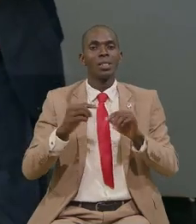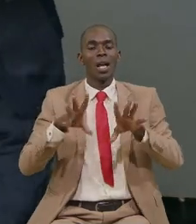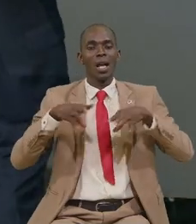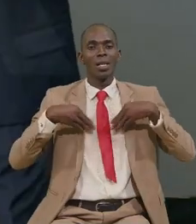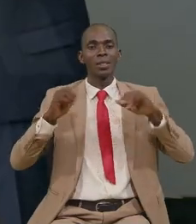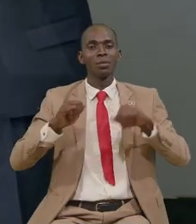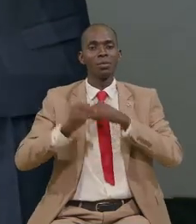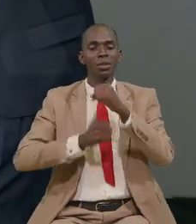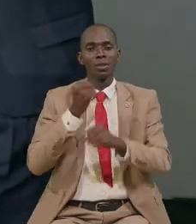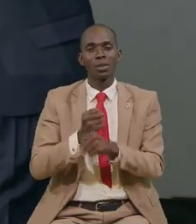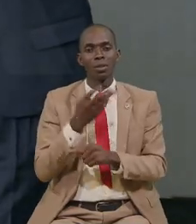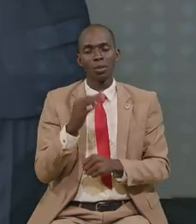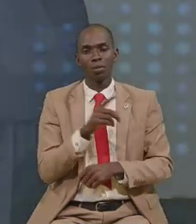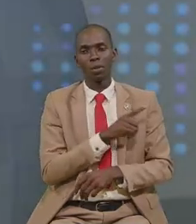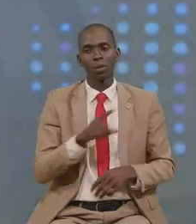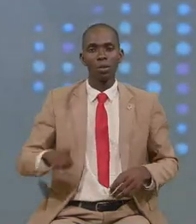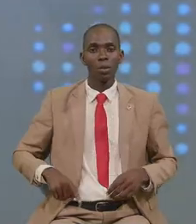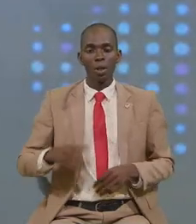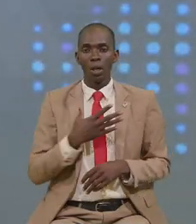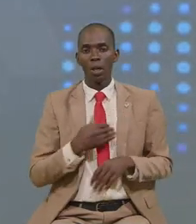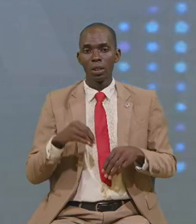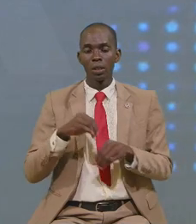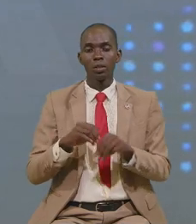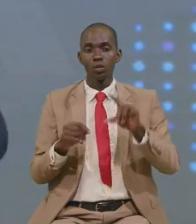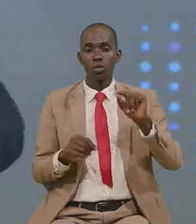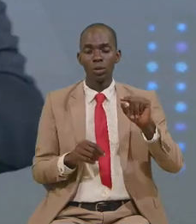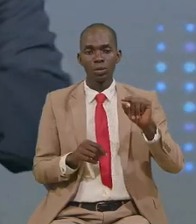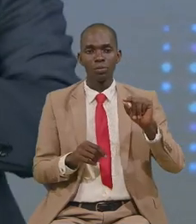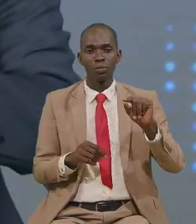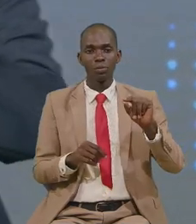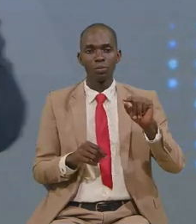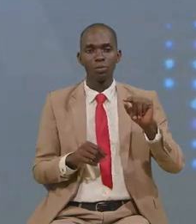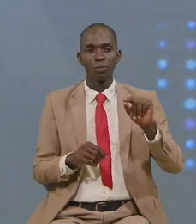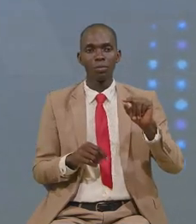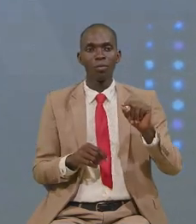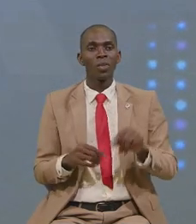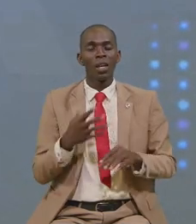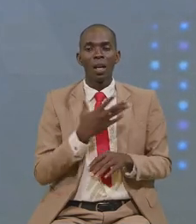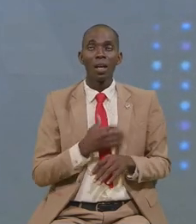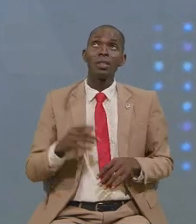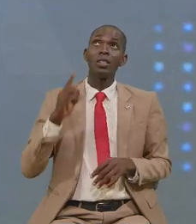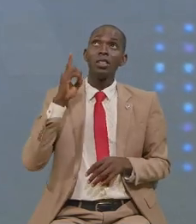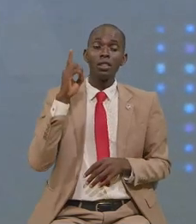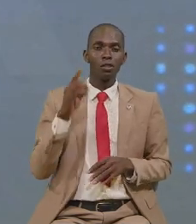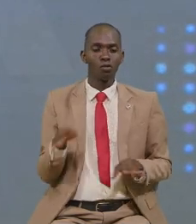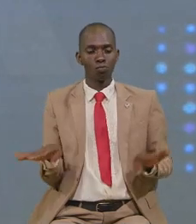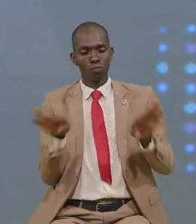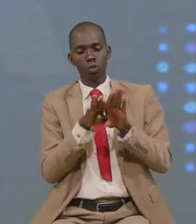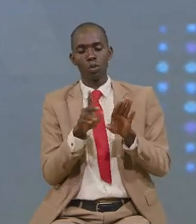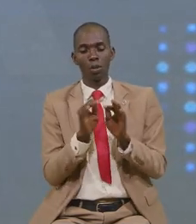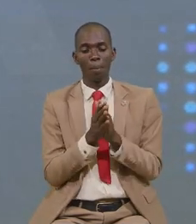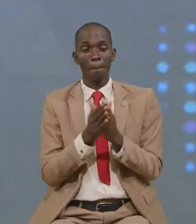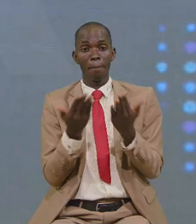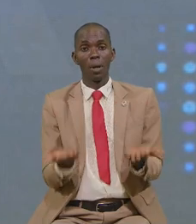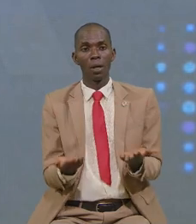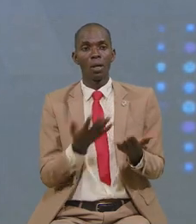year of the Lord. And in verse 20, verse 20 says, and he closed the book and he gave